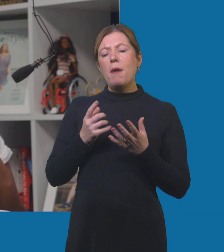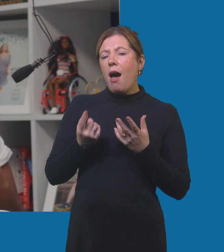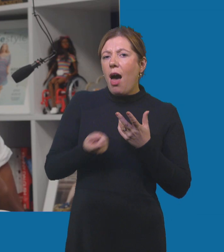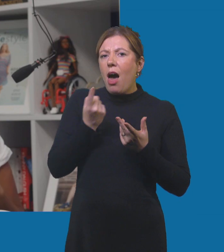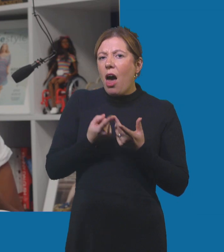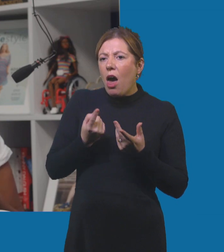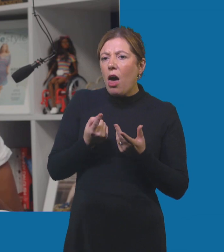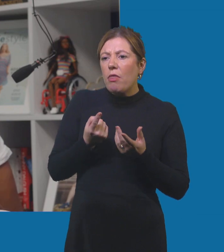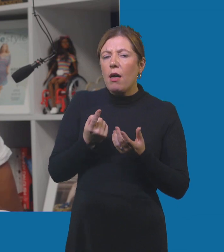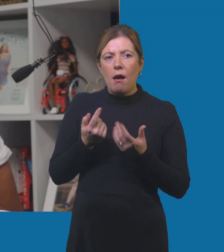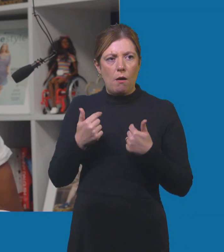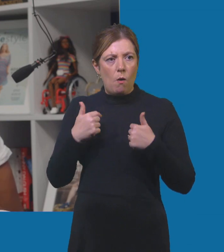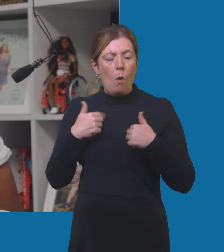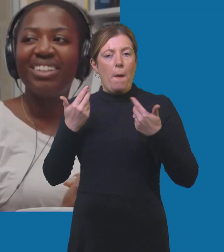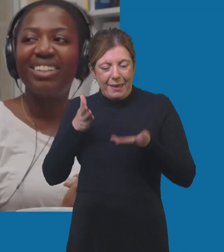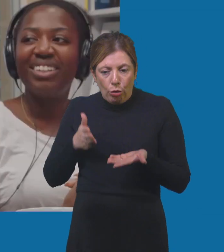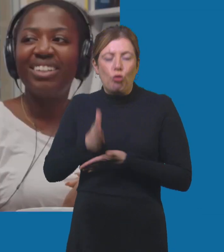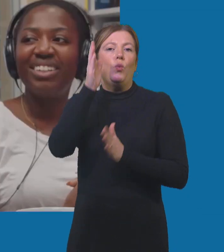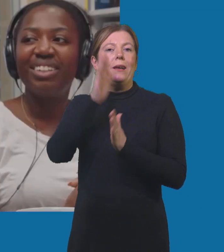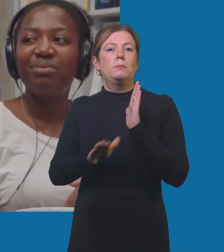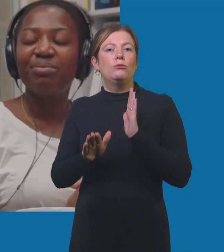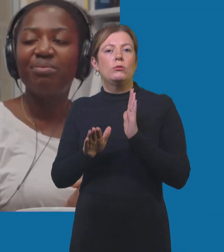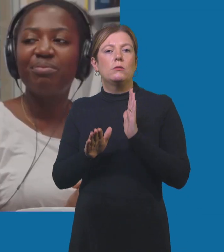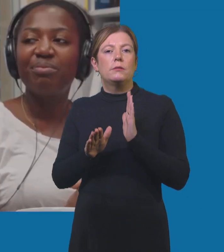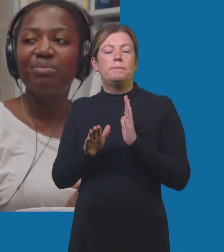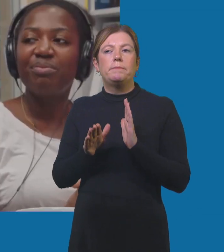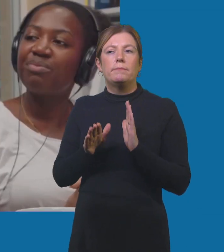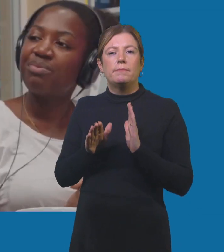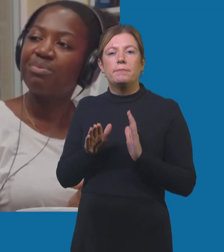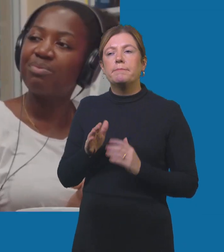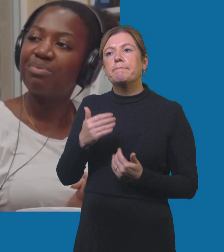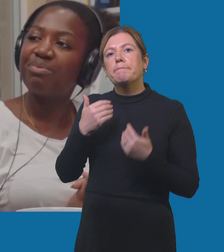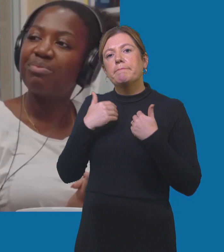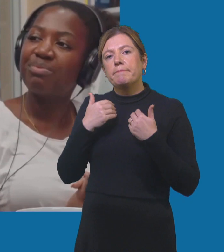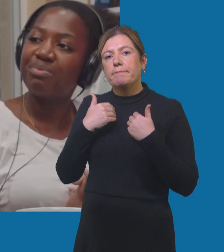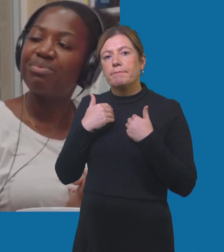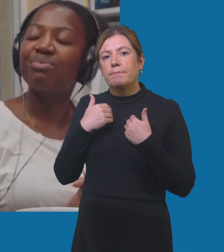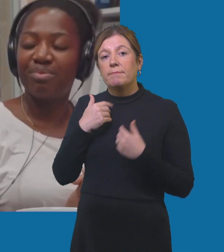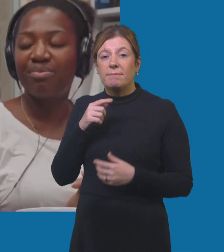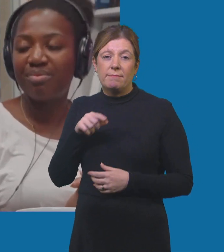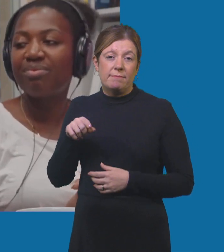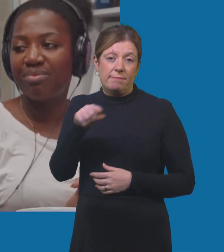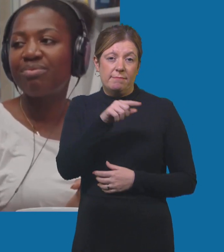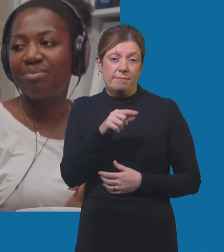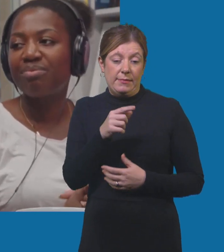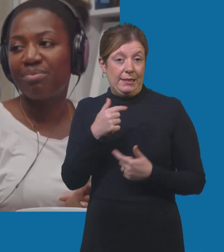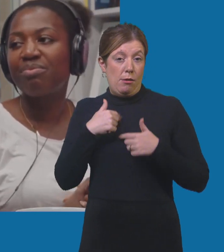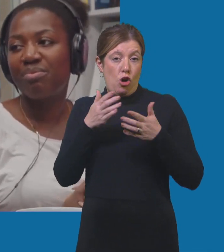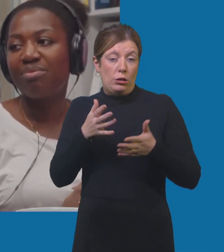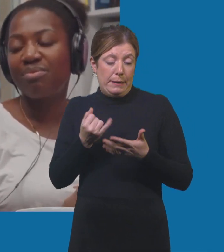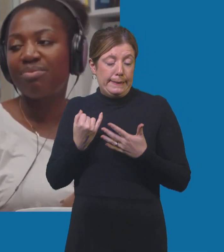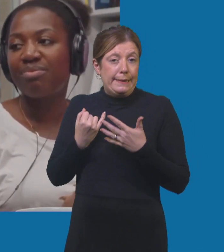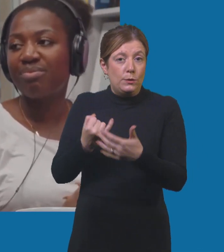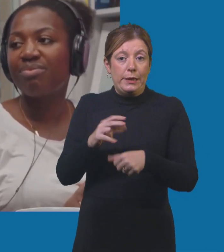just think like, wow, like how did I get through that? So I had the moment that you might all expect in that first 6 weeks in hospital, where the